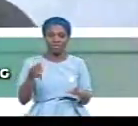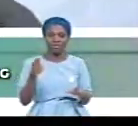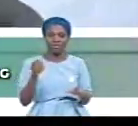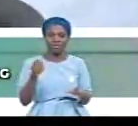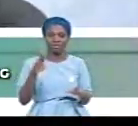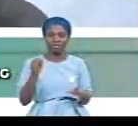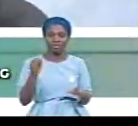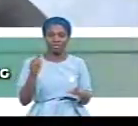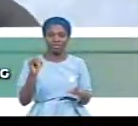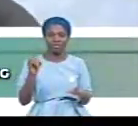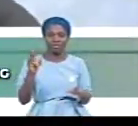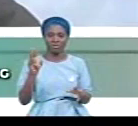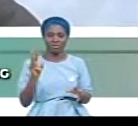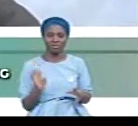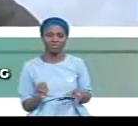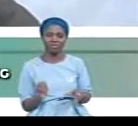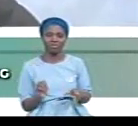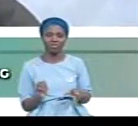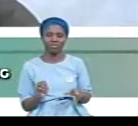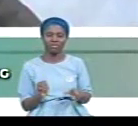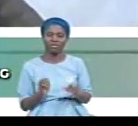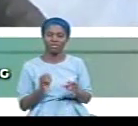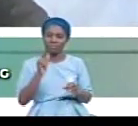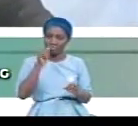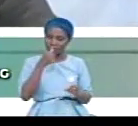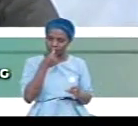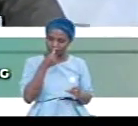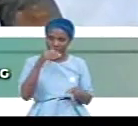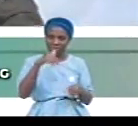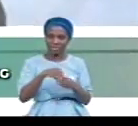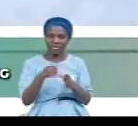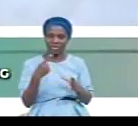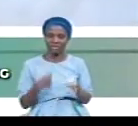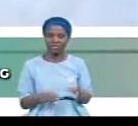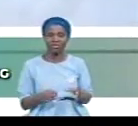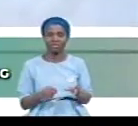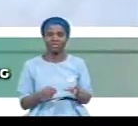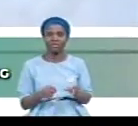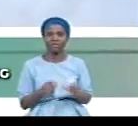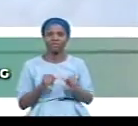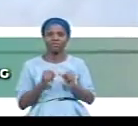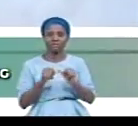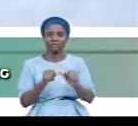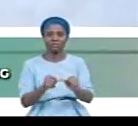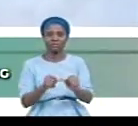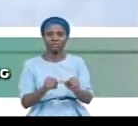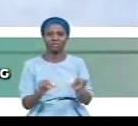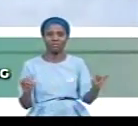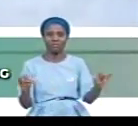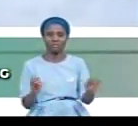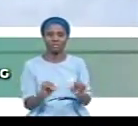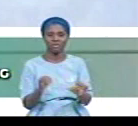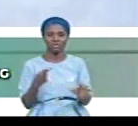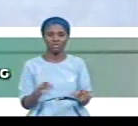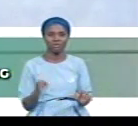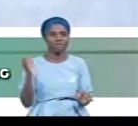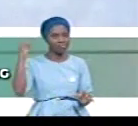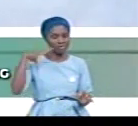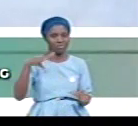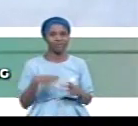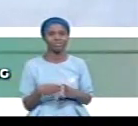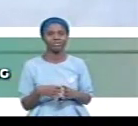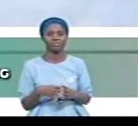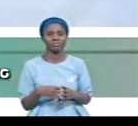sustaining measure of grace. What does grace do in our lives? That same measure